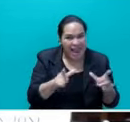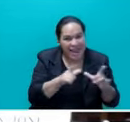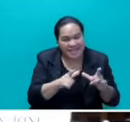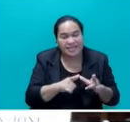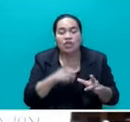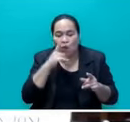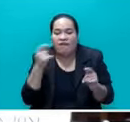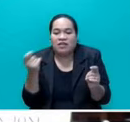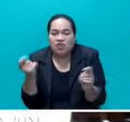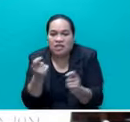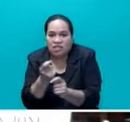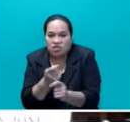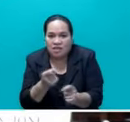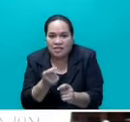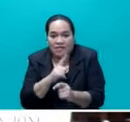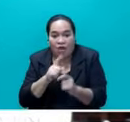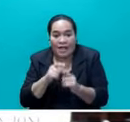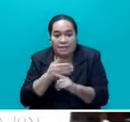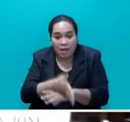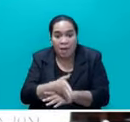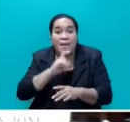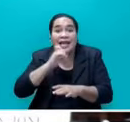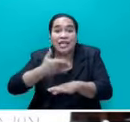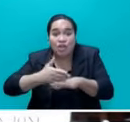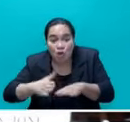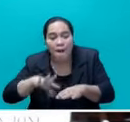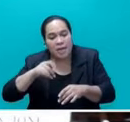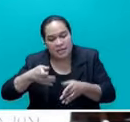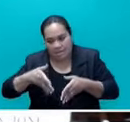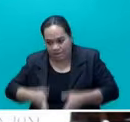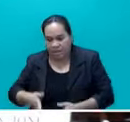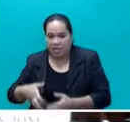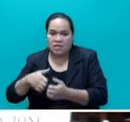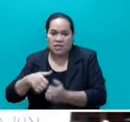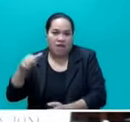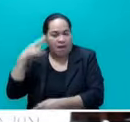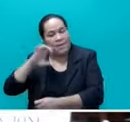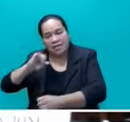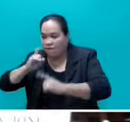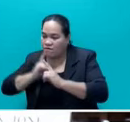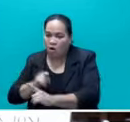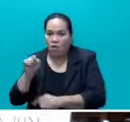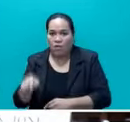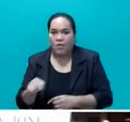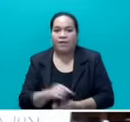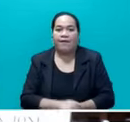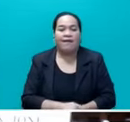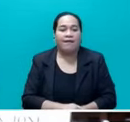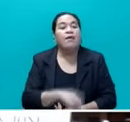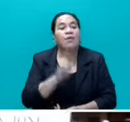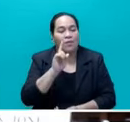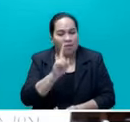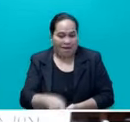or whatever expires. But when it's renewed, it's under the BRN name. So these are the provisions of this particular provision, sir.